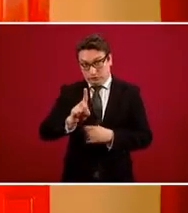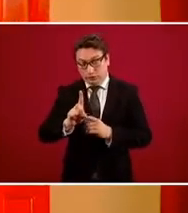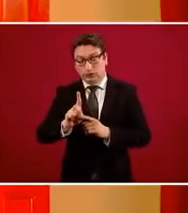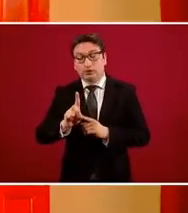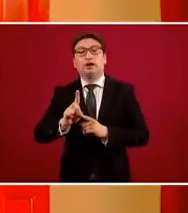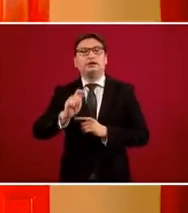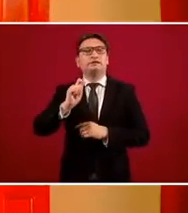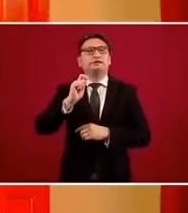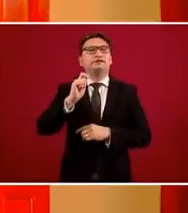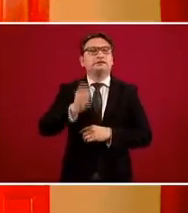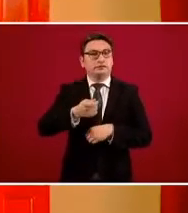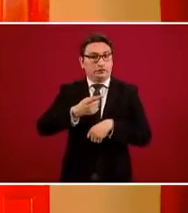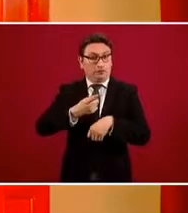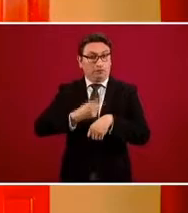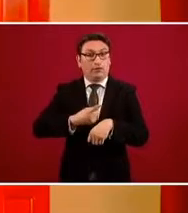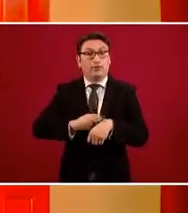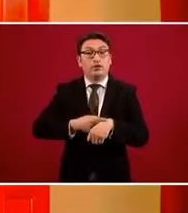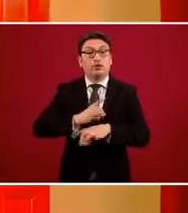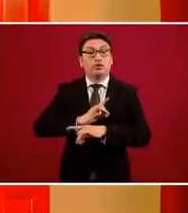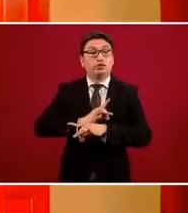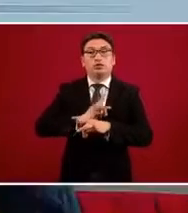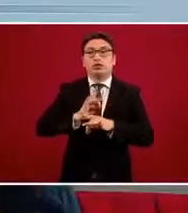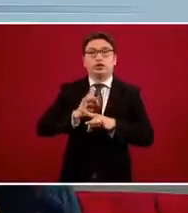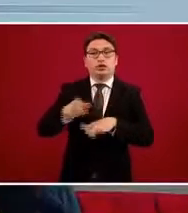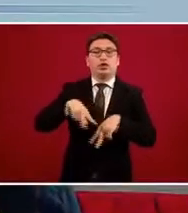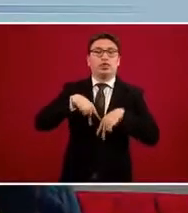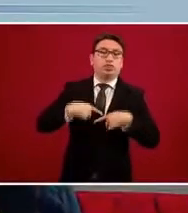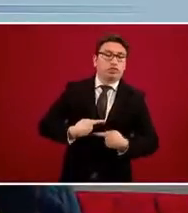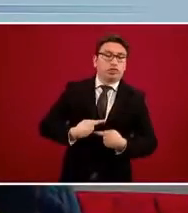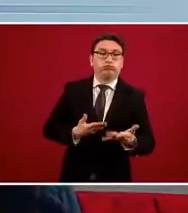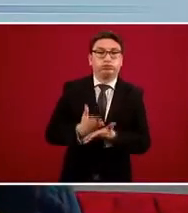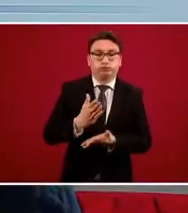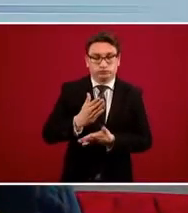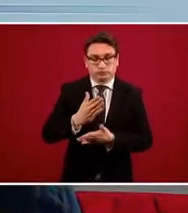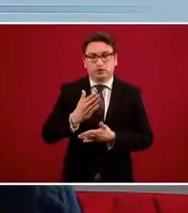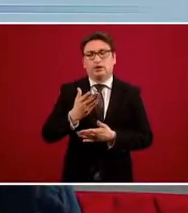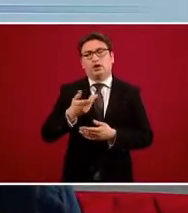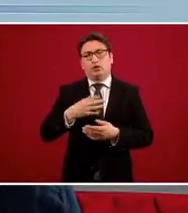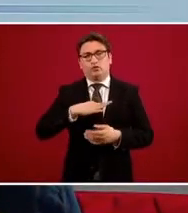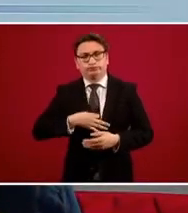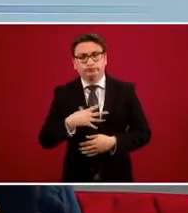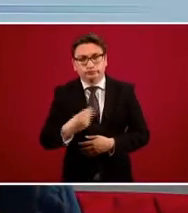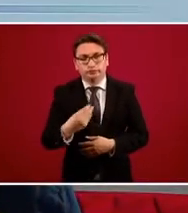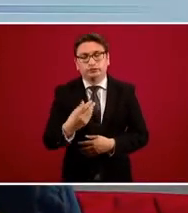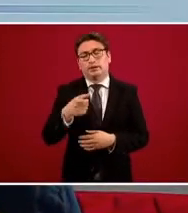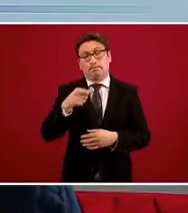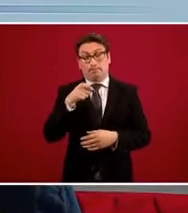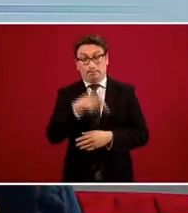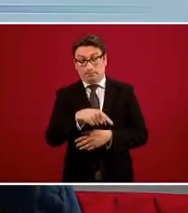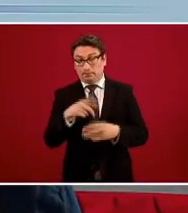Even though COVID is not considered what we